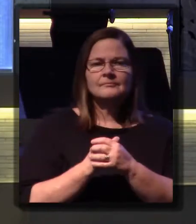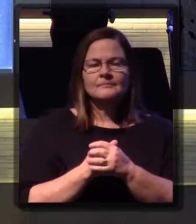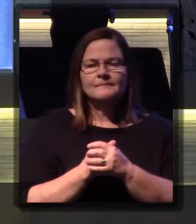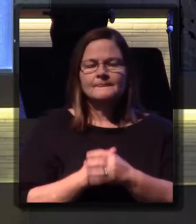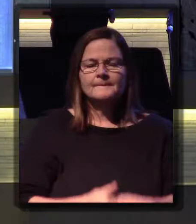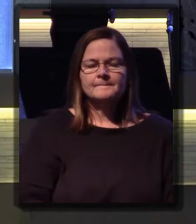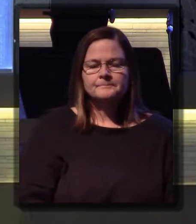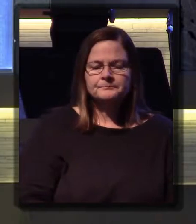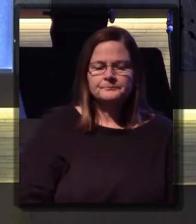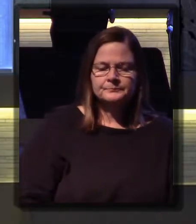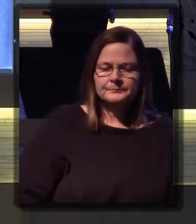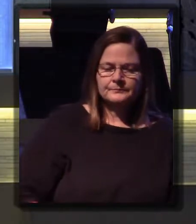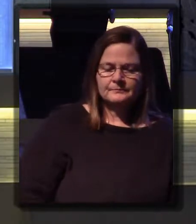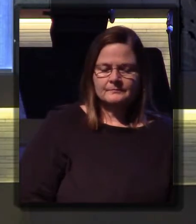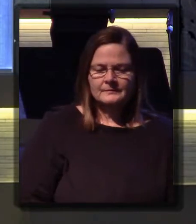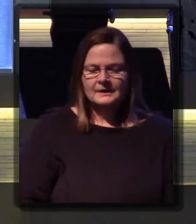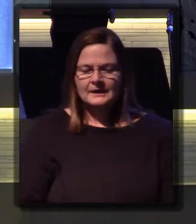be.